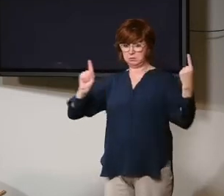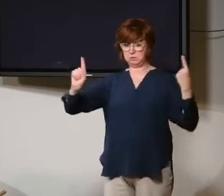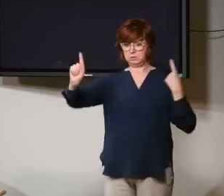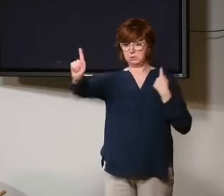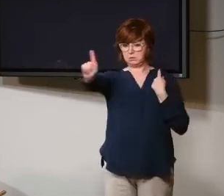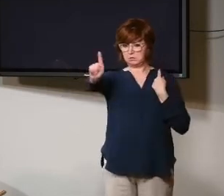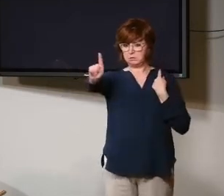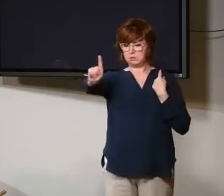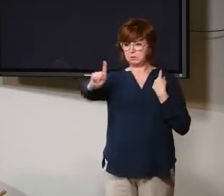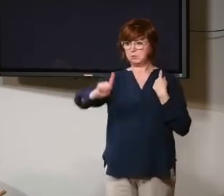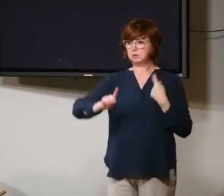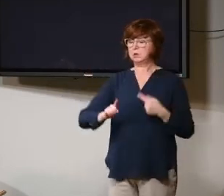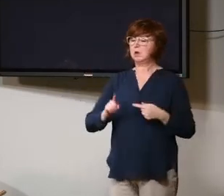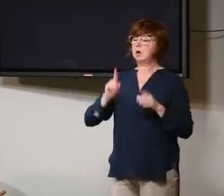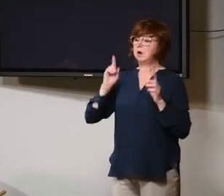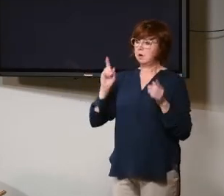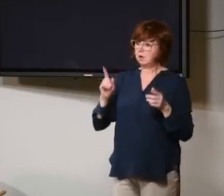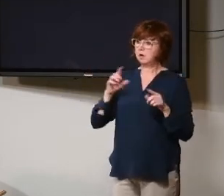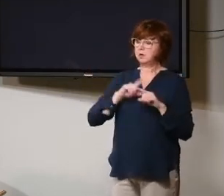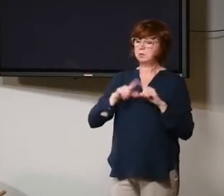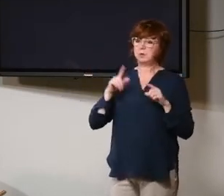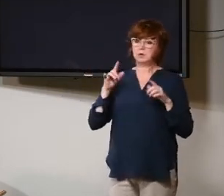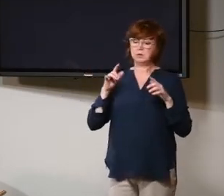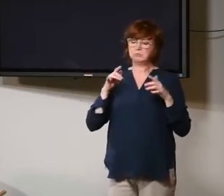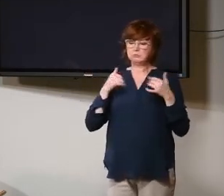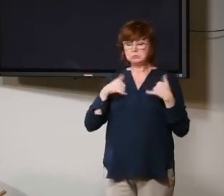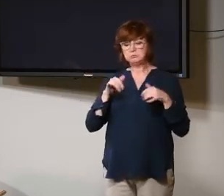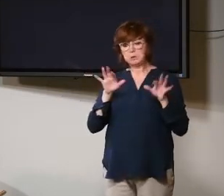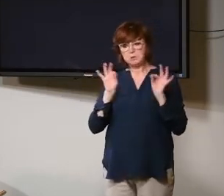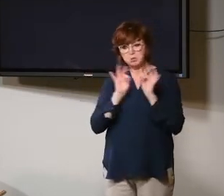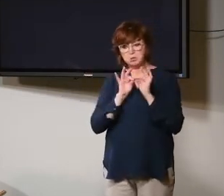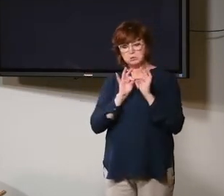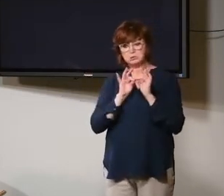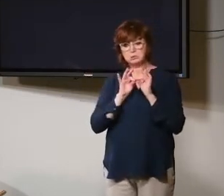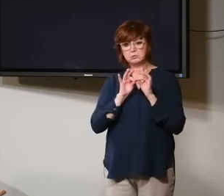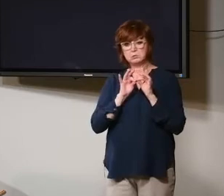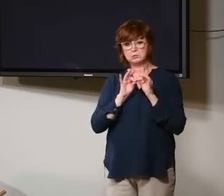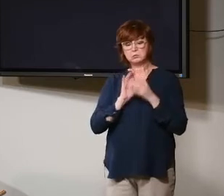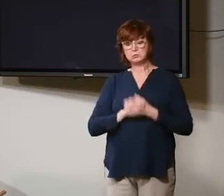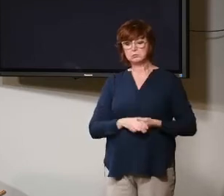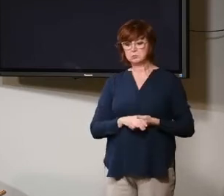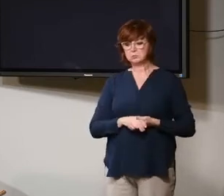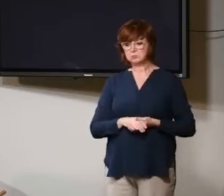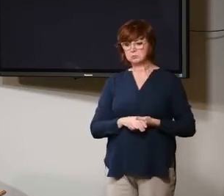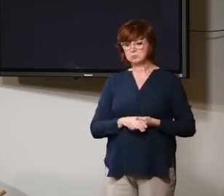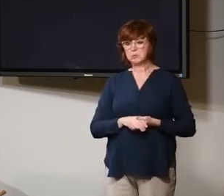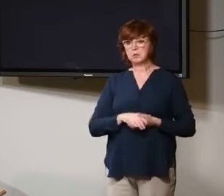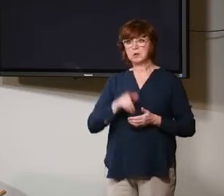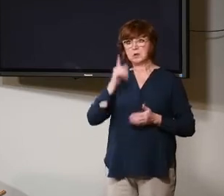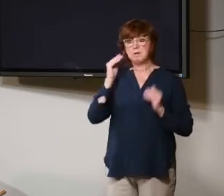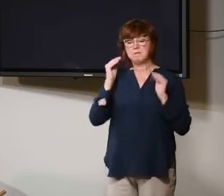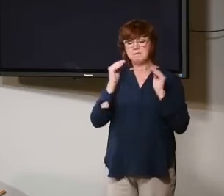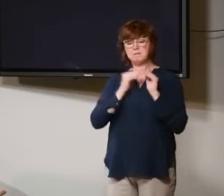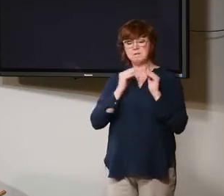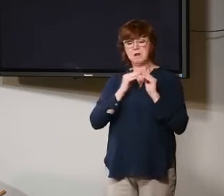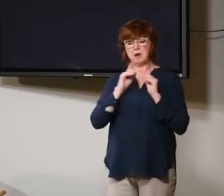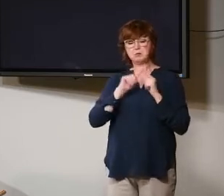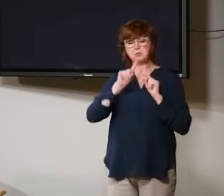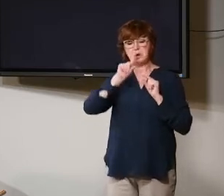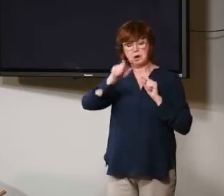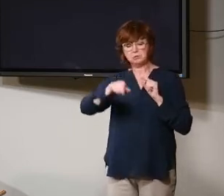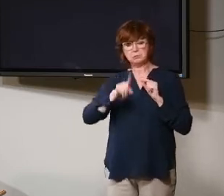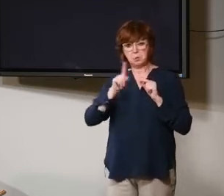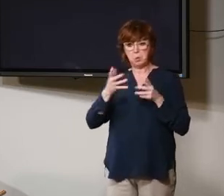your question is a fair one as we move through this. And I will ask the Minister of Health to consider how